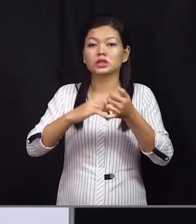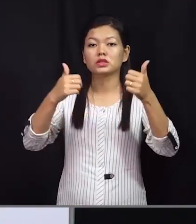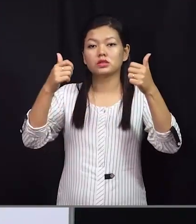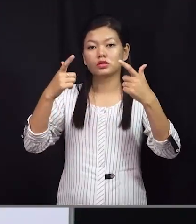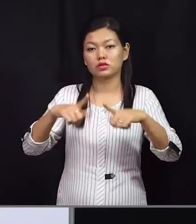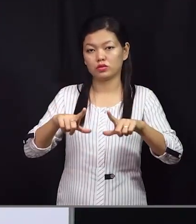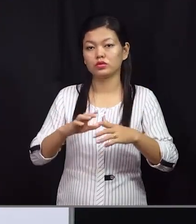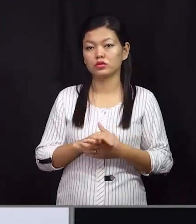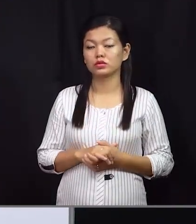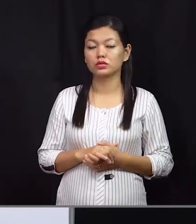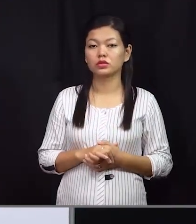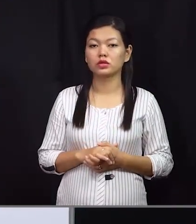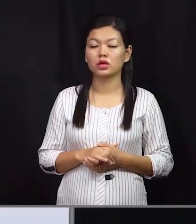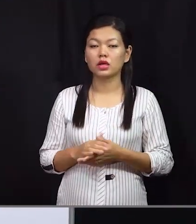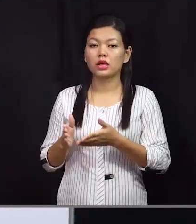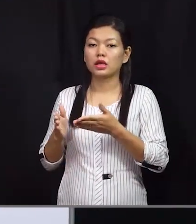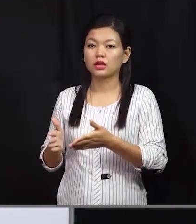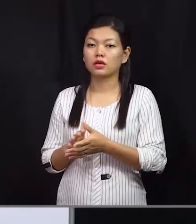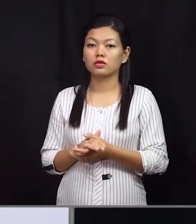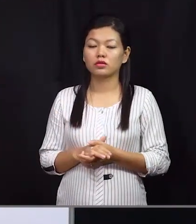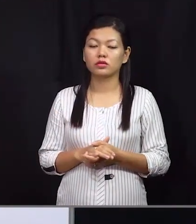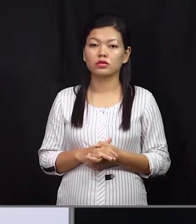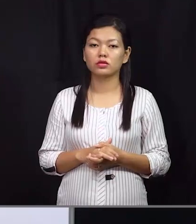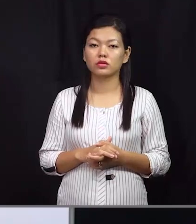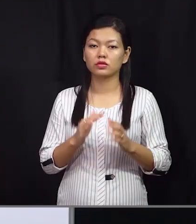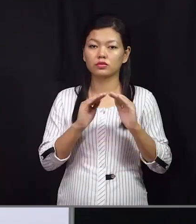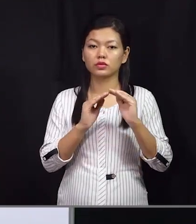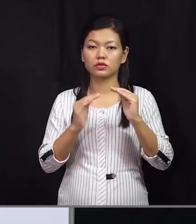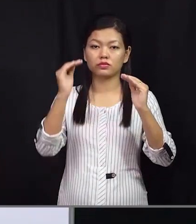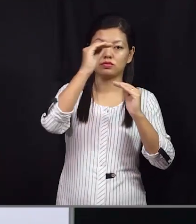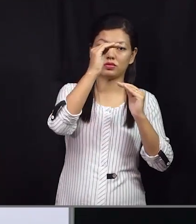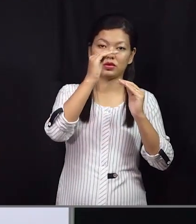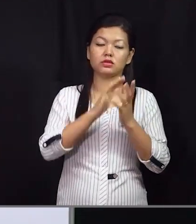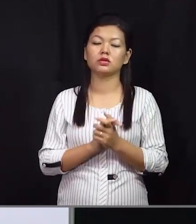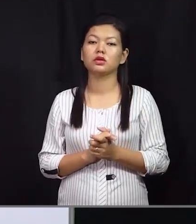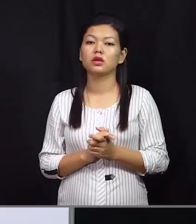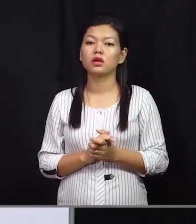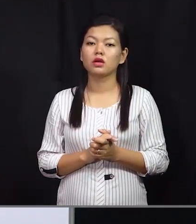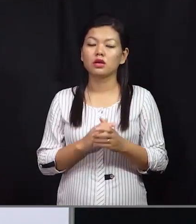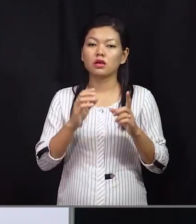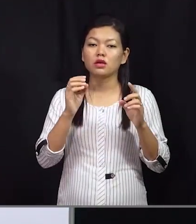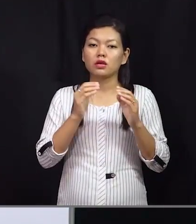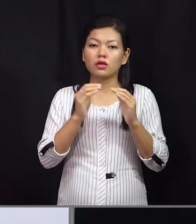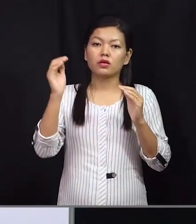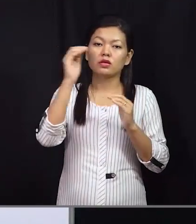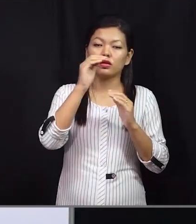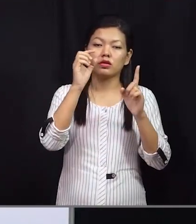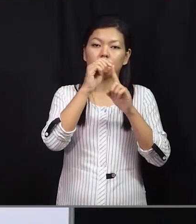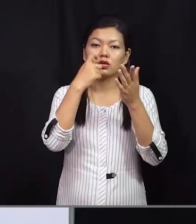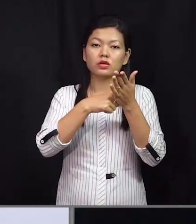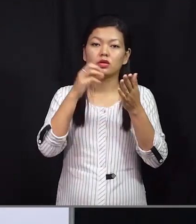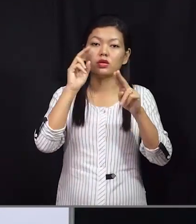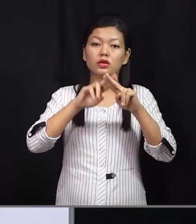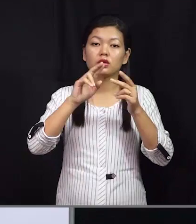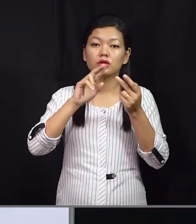Now let's come to the profession. Okay, what is profession? Let's see the meaning. It is that